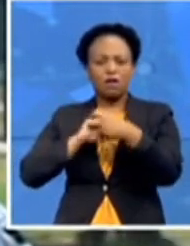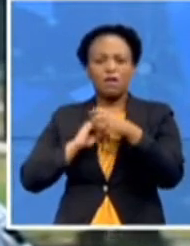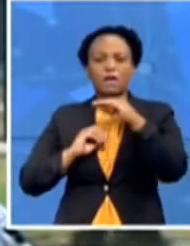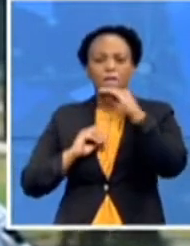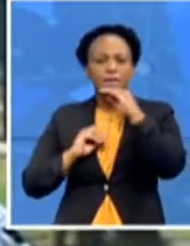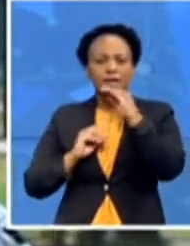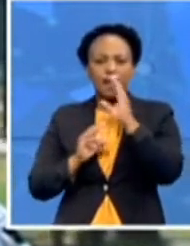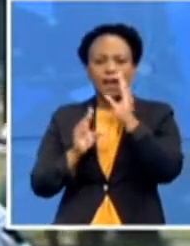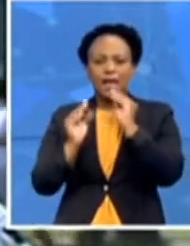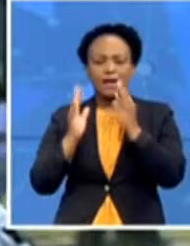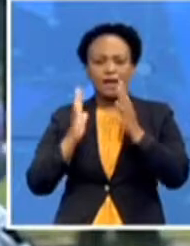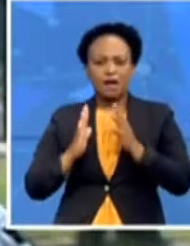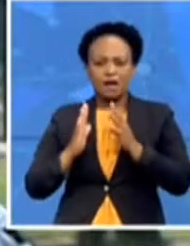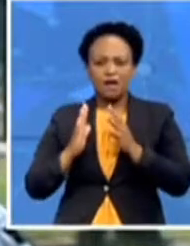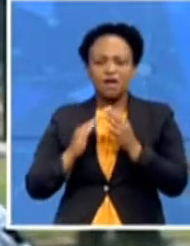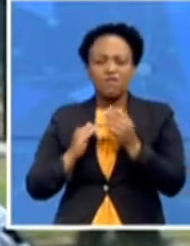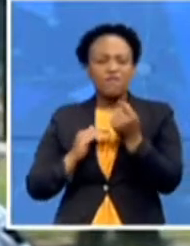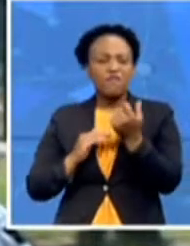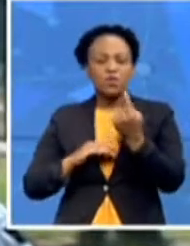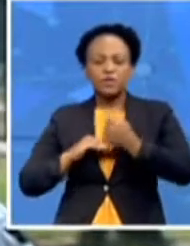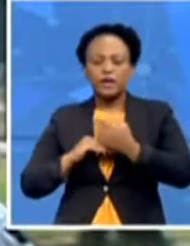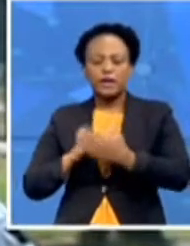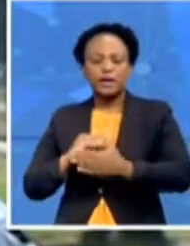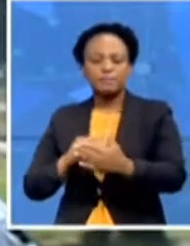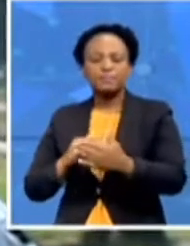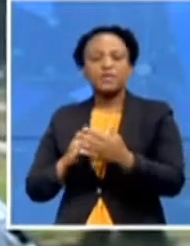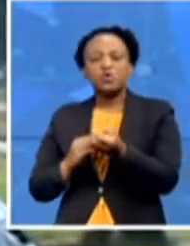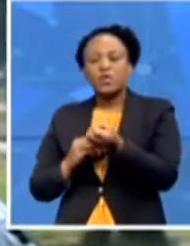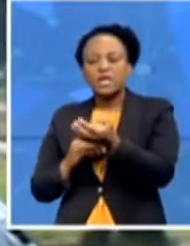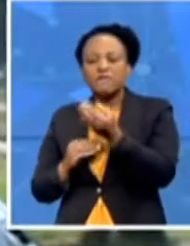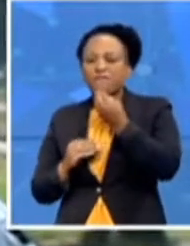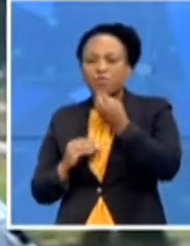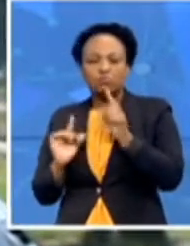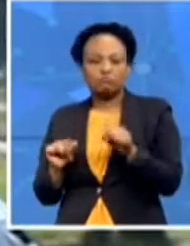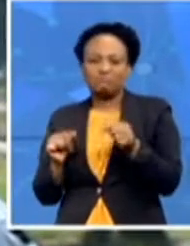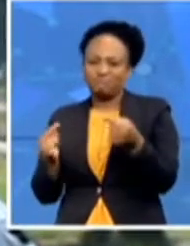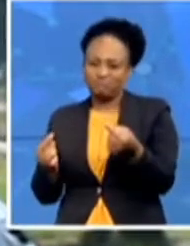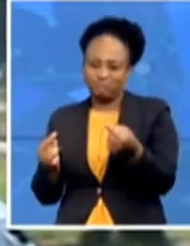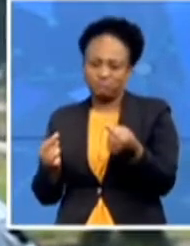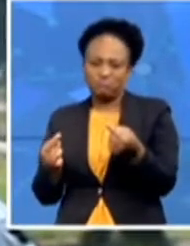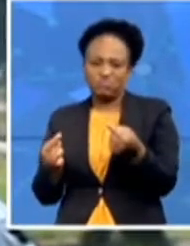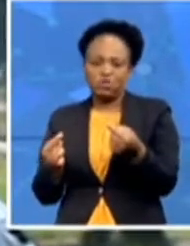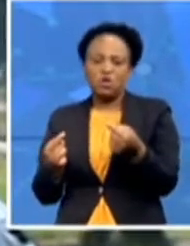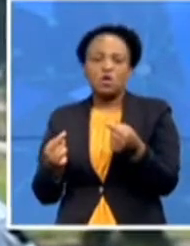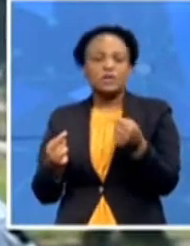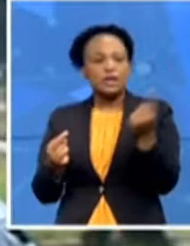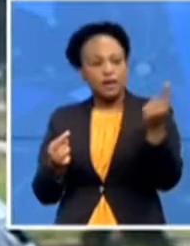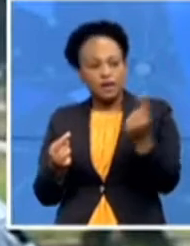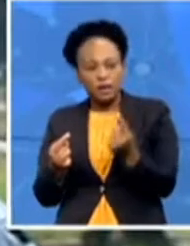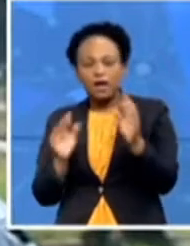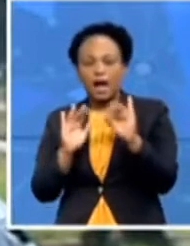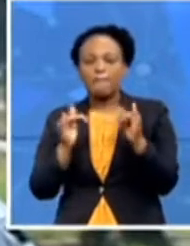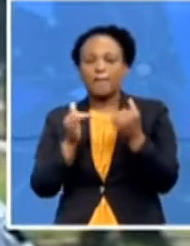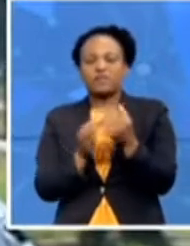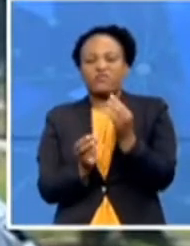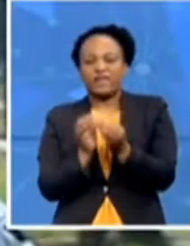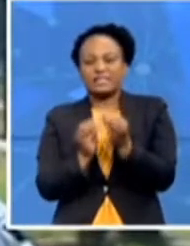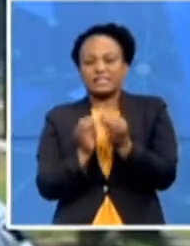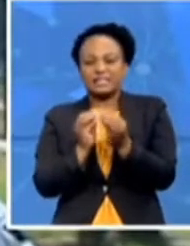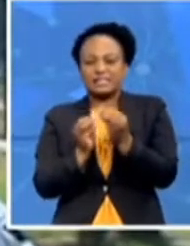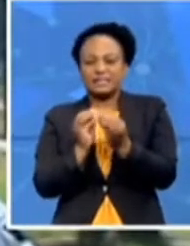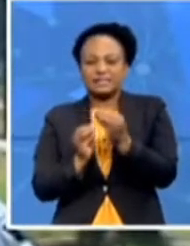days. We're trying to get the gas company in so that they can fix what needs to be fixed. The intercom system,